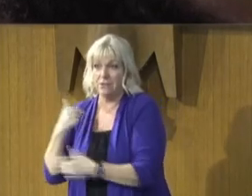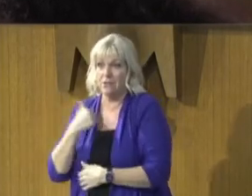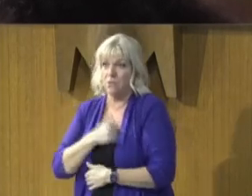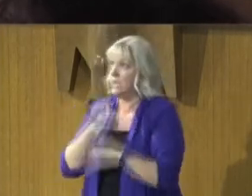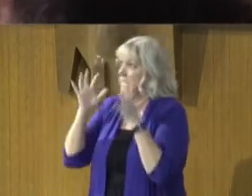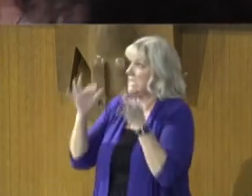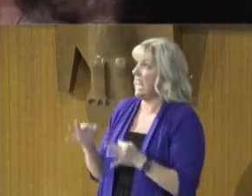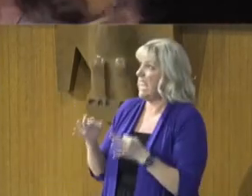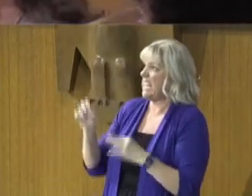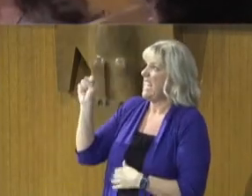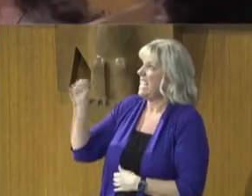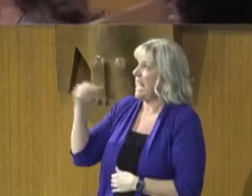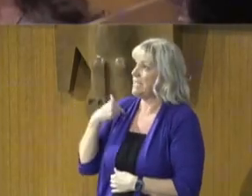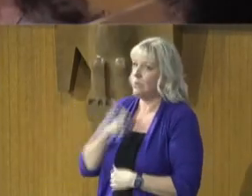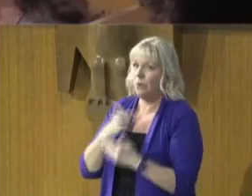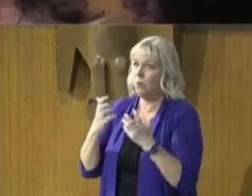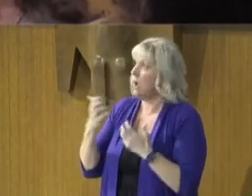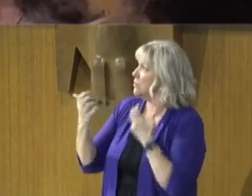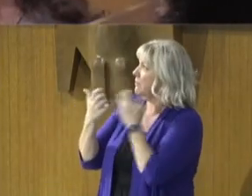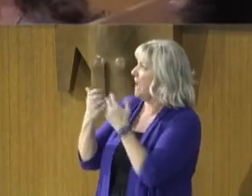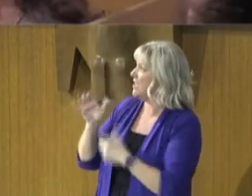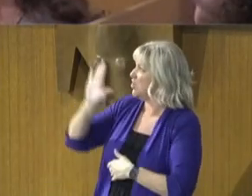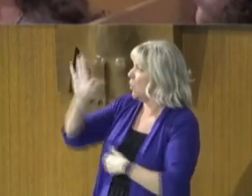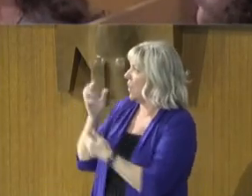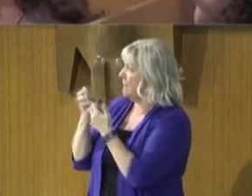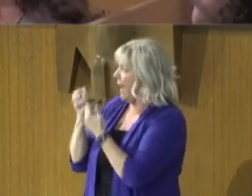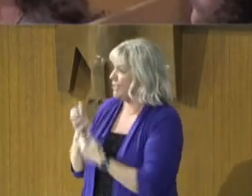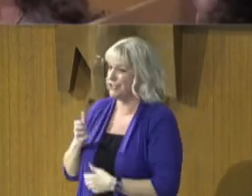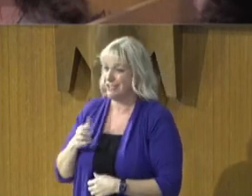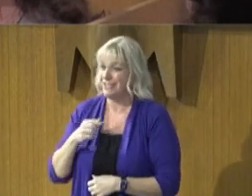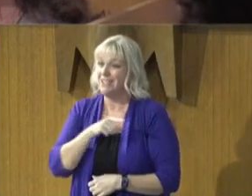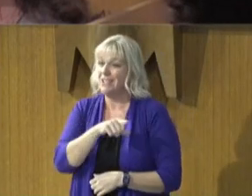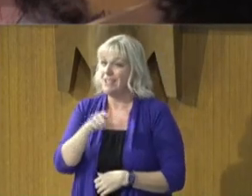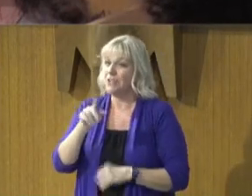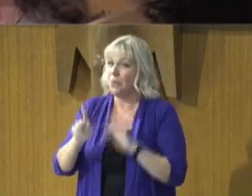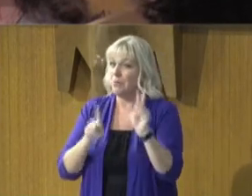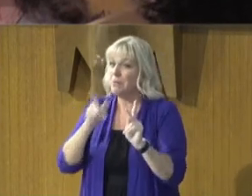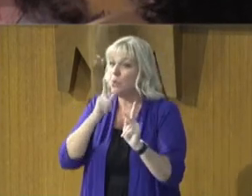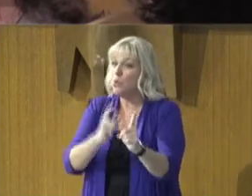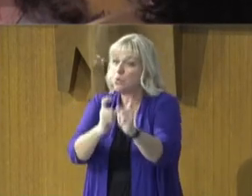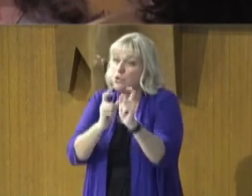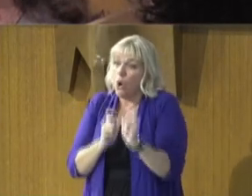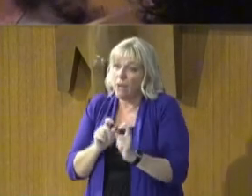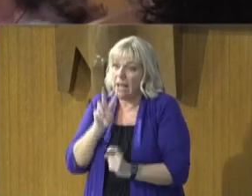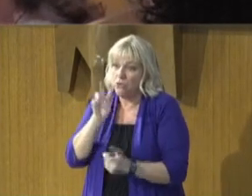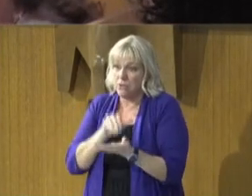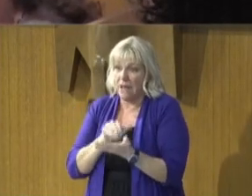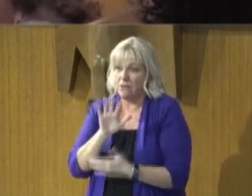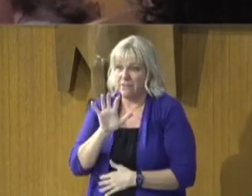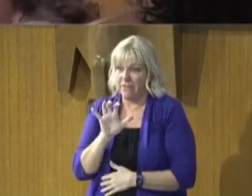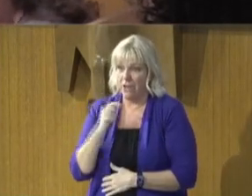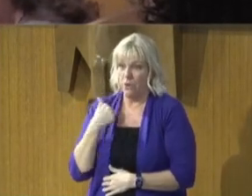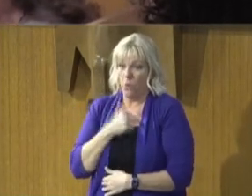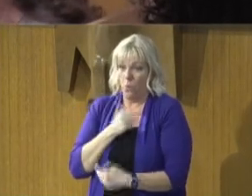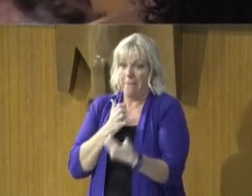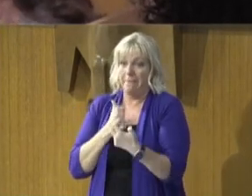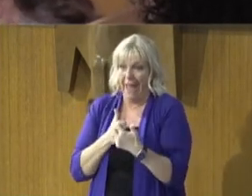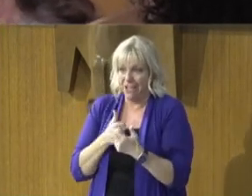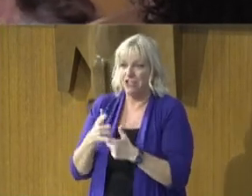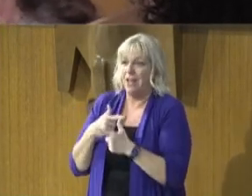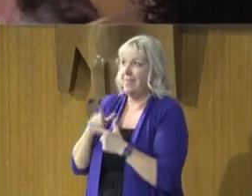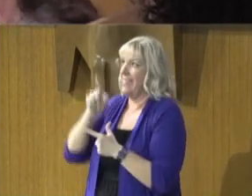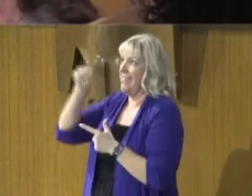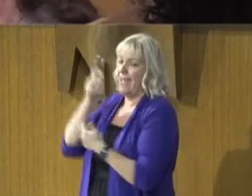we're going to match your match. So we're going to match you $2,500, and that means all gifts from all the churches in our conference will be matched now for a